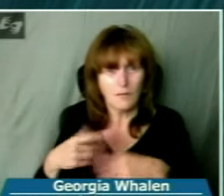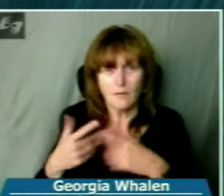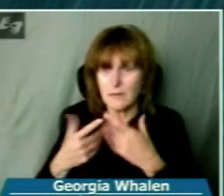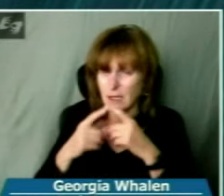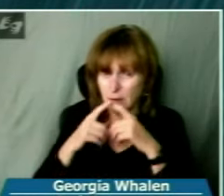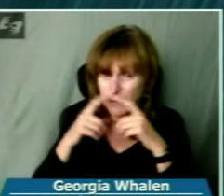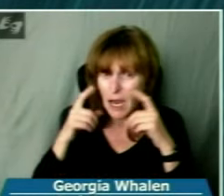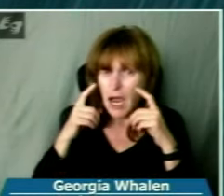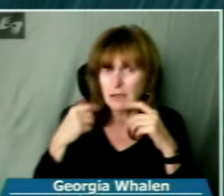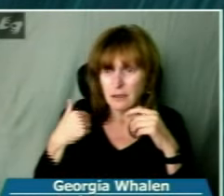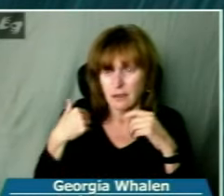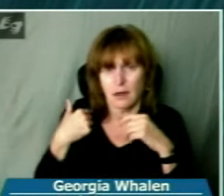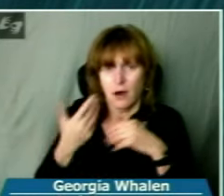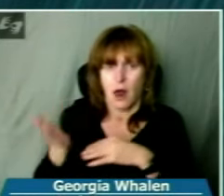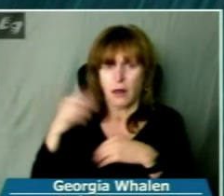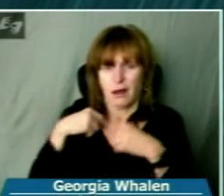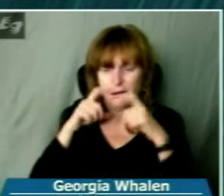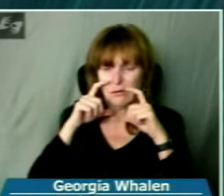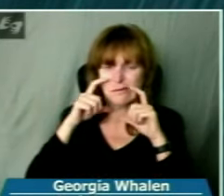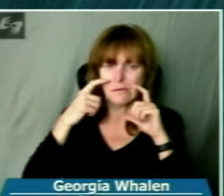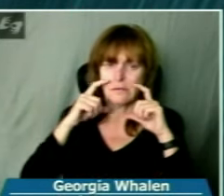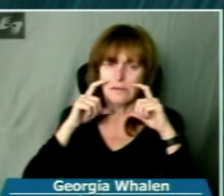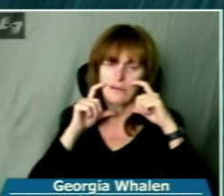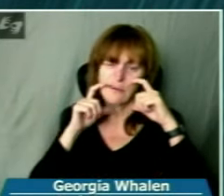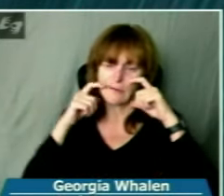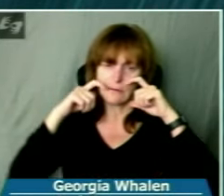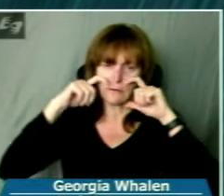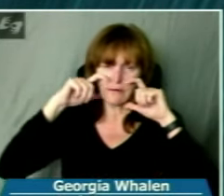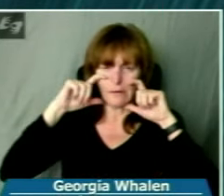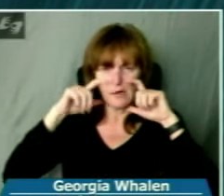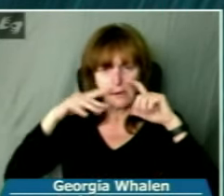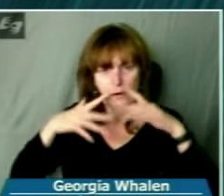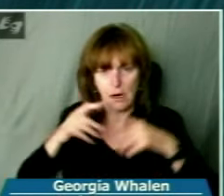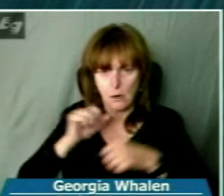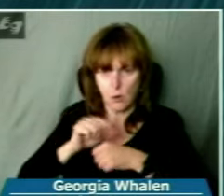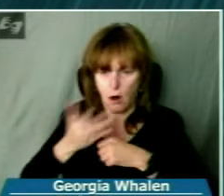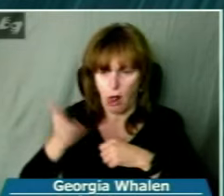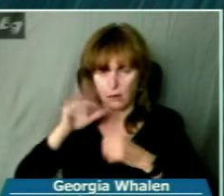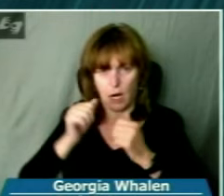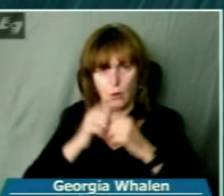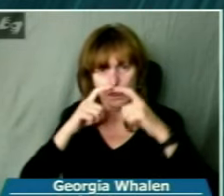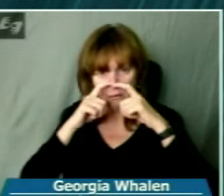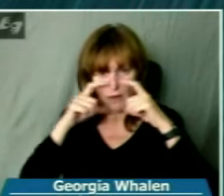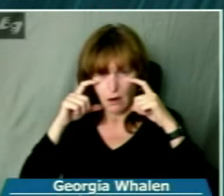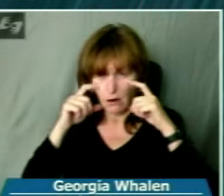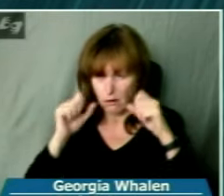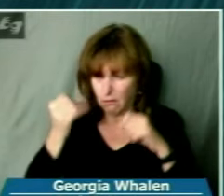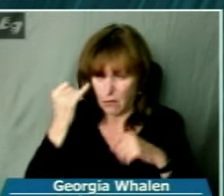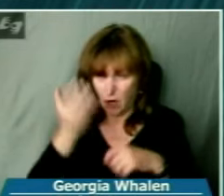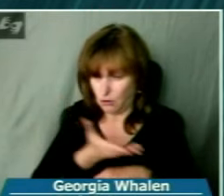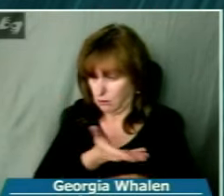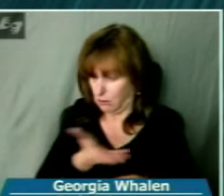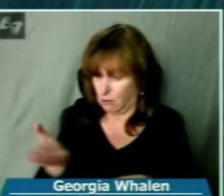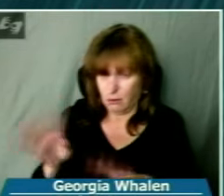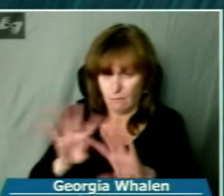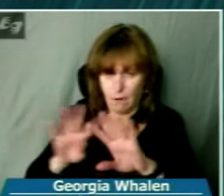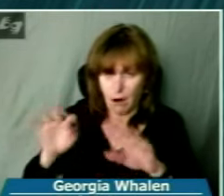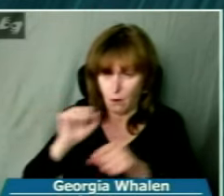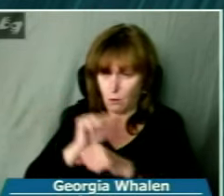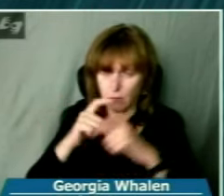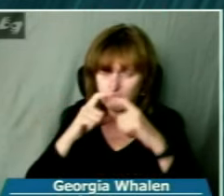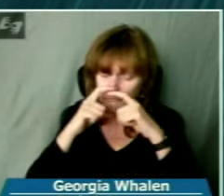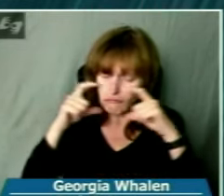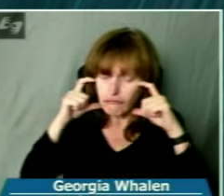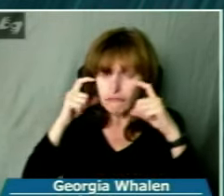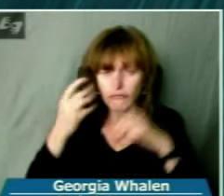not the most comfortable thing to be working in. And I can only imagine what it feels like if you're a frontline worker in the hospitals, having